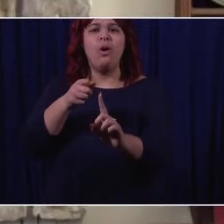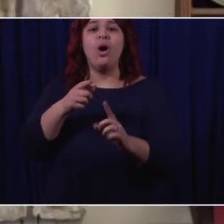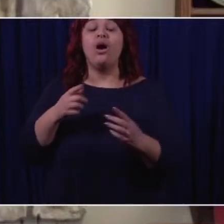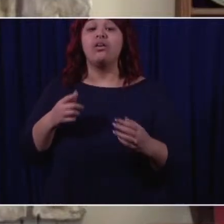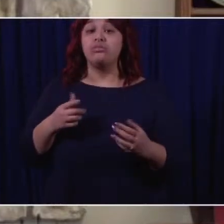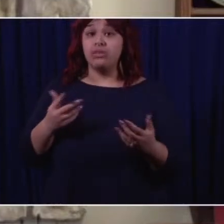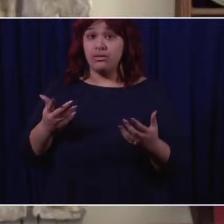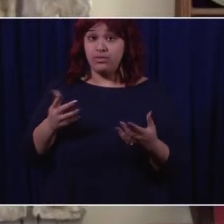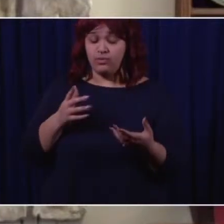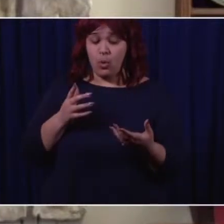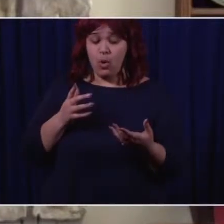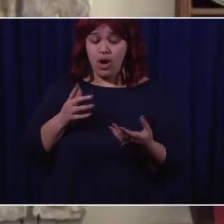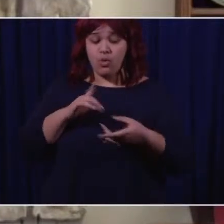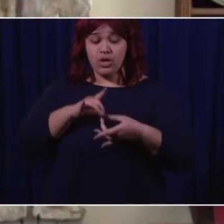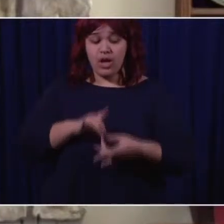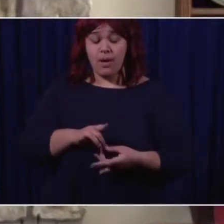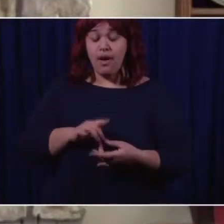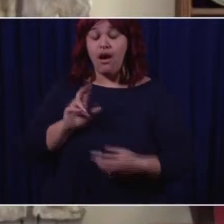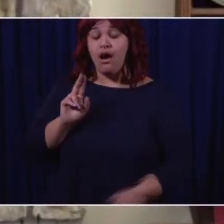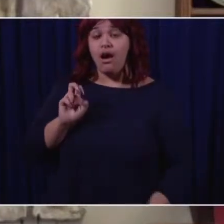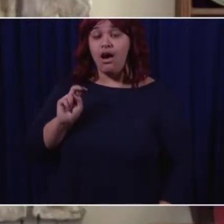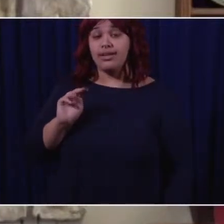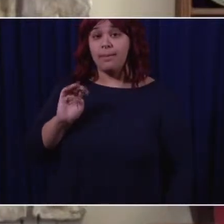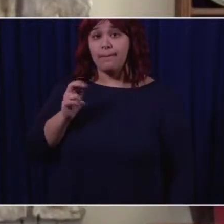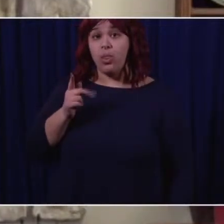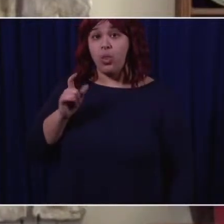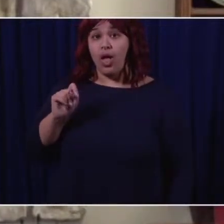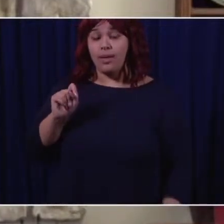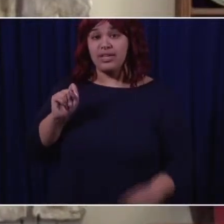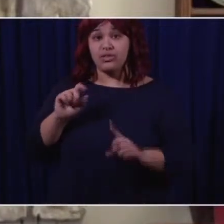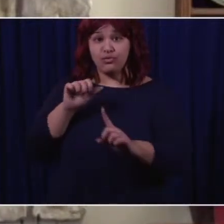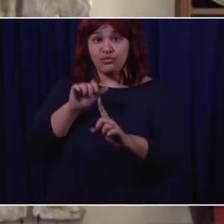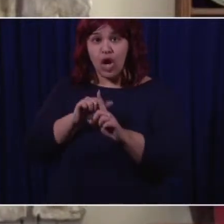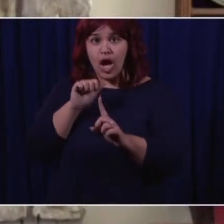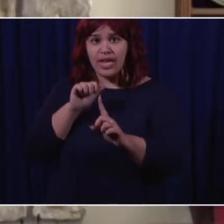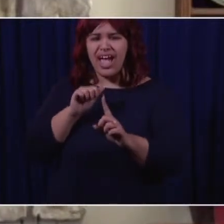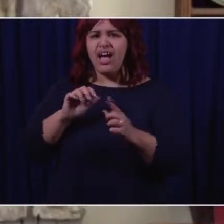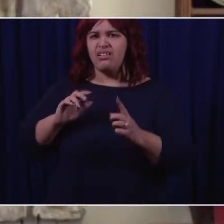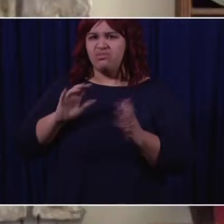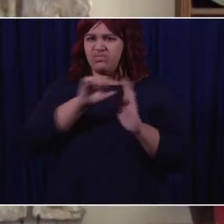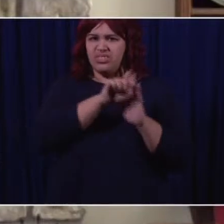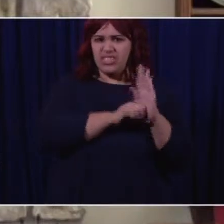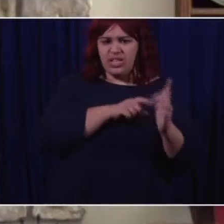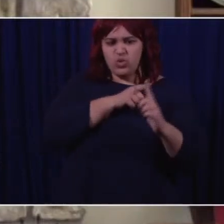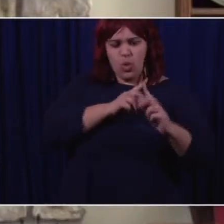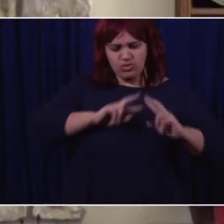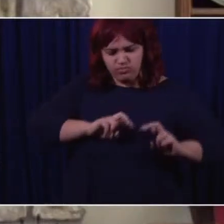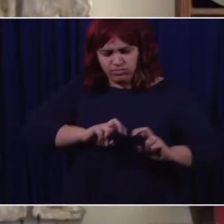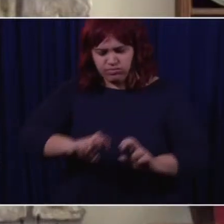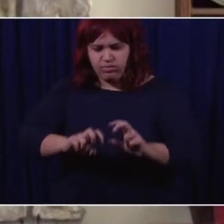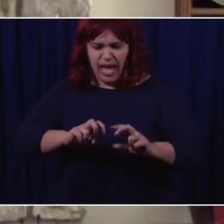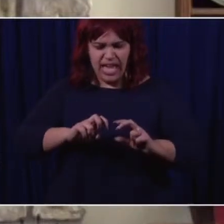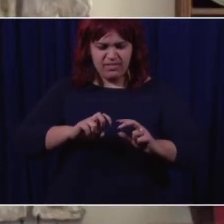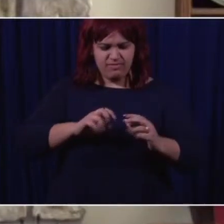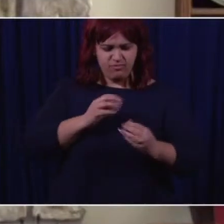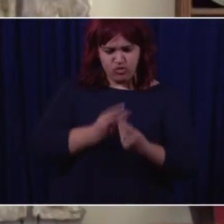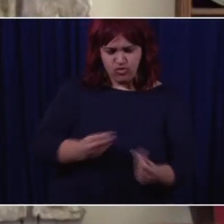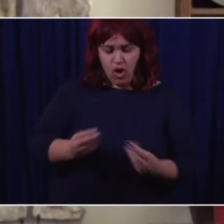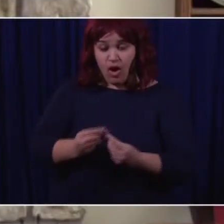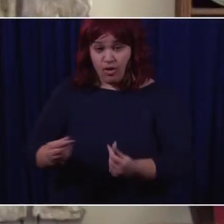unemployment fraud? The latest update would be really helpful. We received a release today indicating that we had almost a